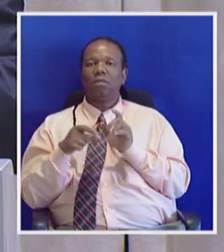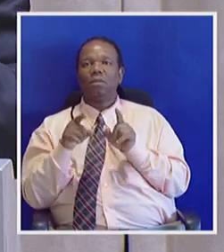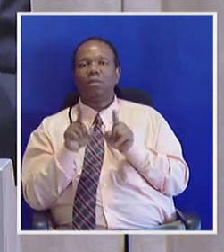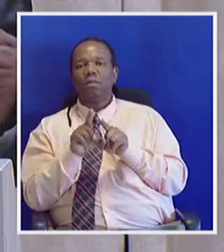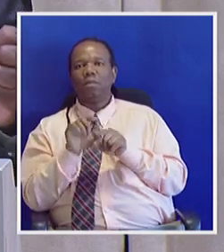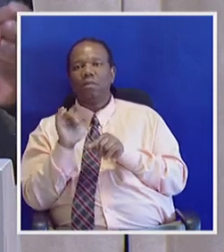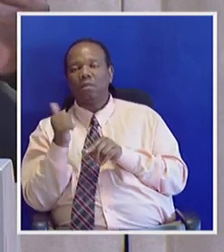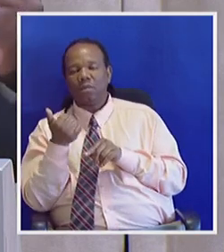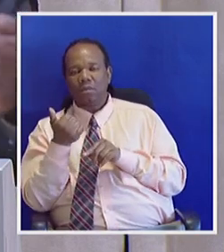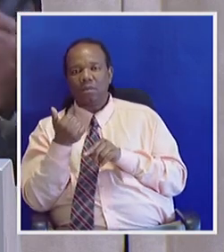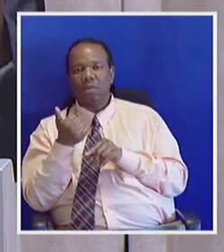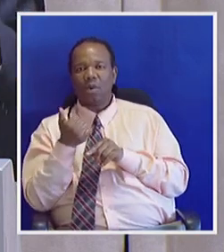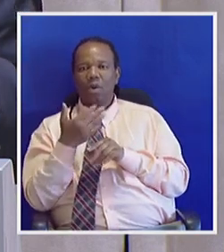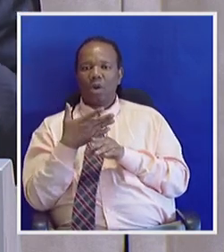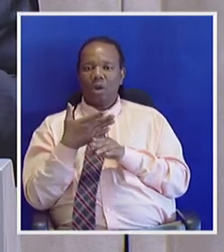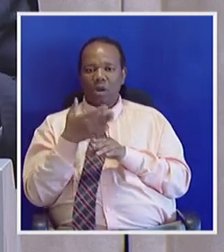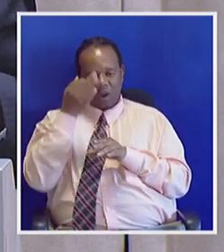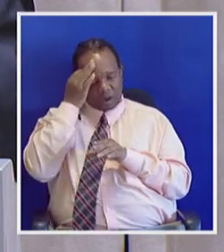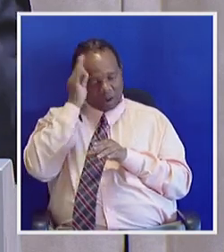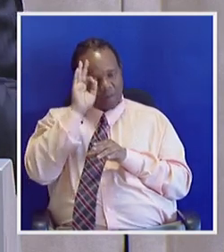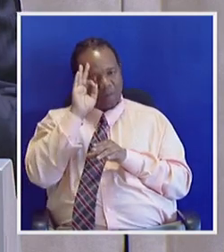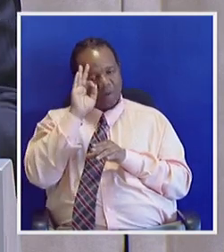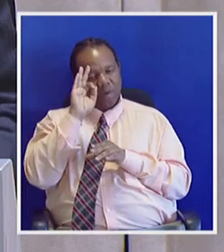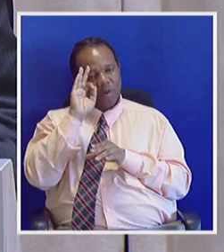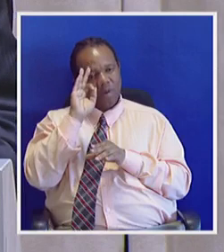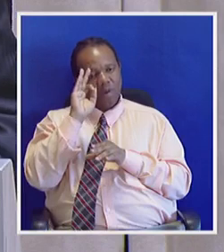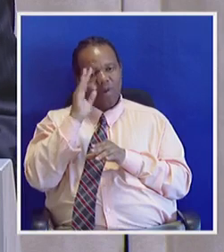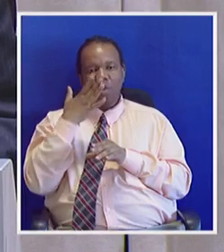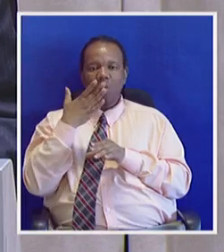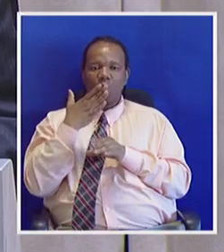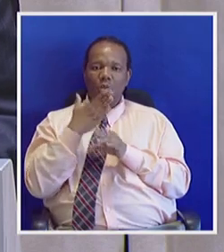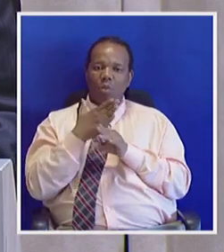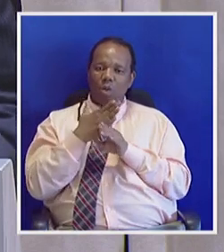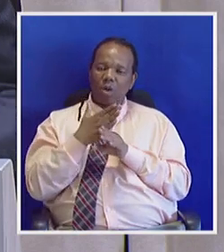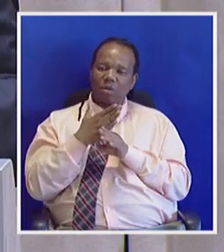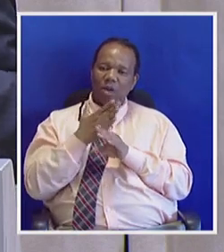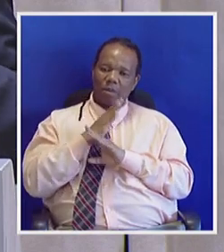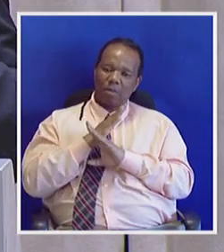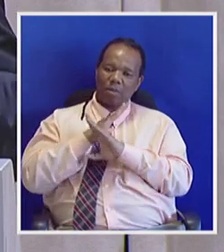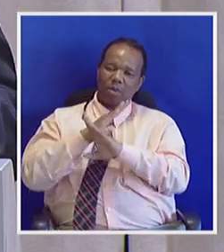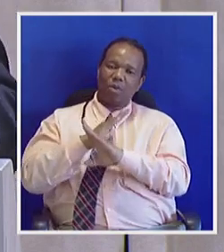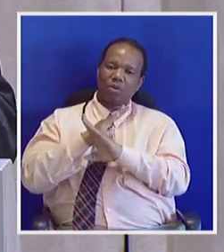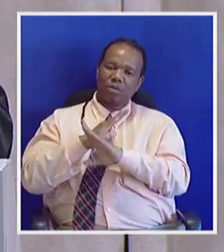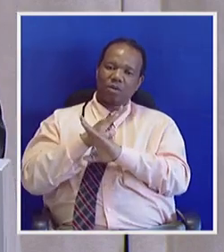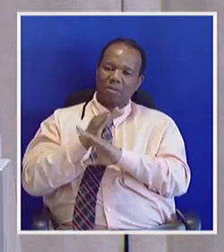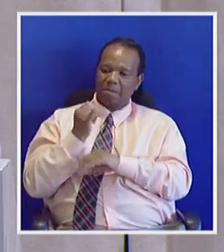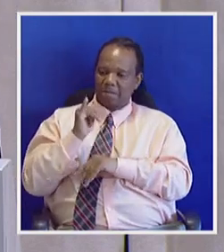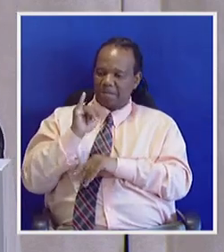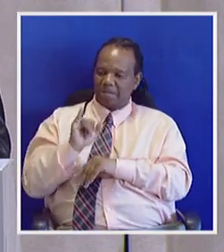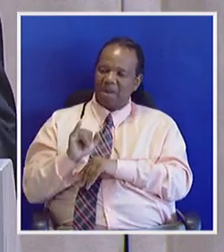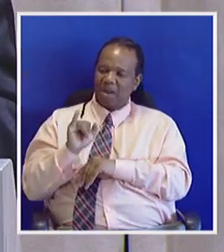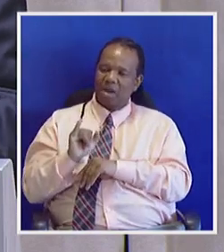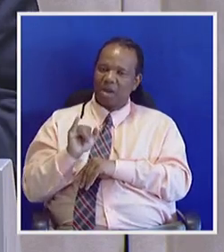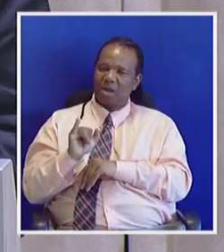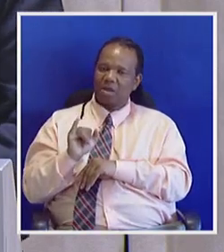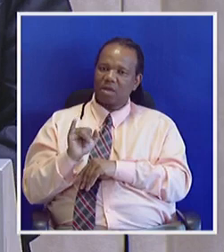ba tshireletse ho ntho tsohle tse mpe tse bahiri ba ka di etsang ho bona jwale ke ho bona he hore ha ba